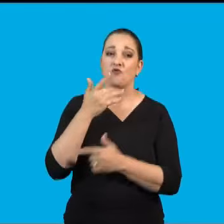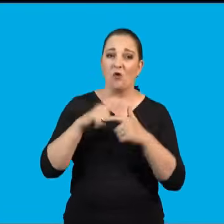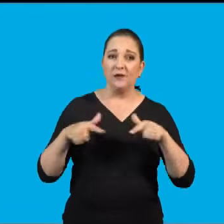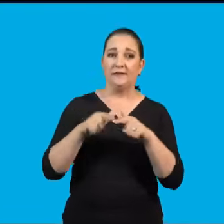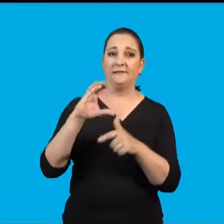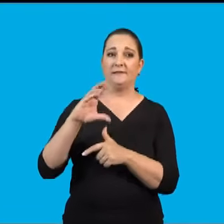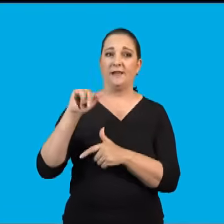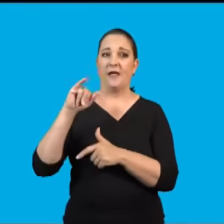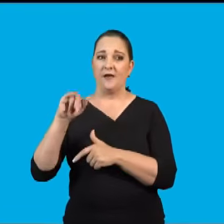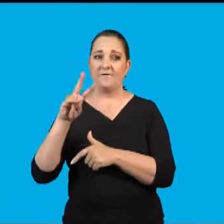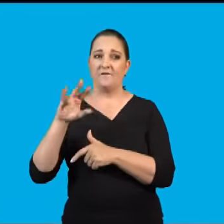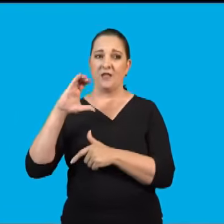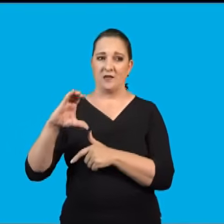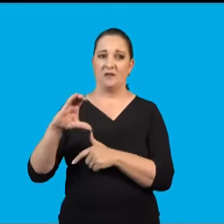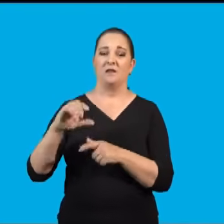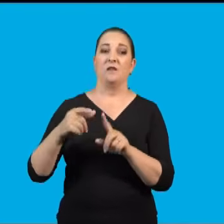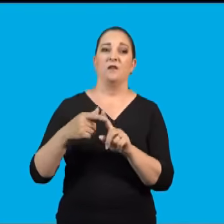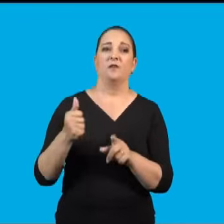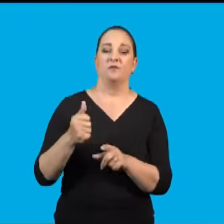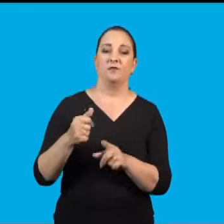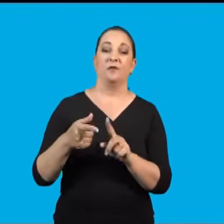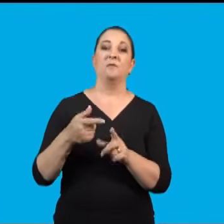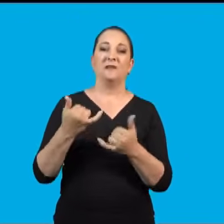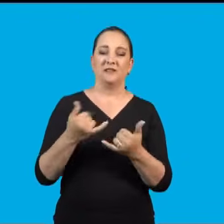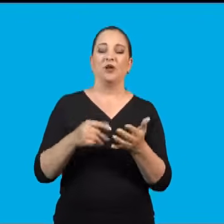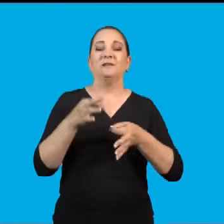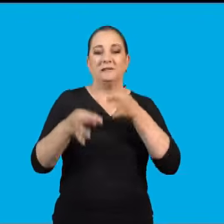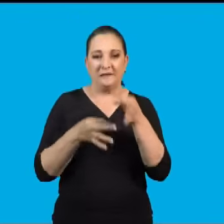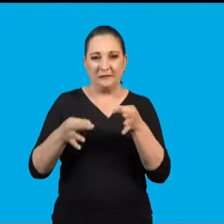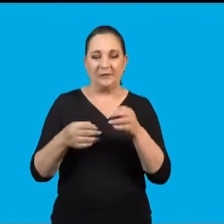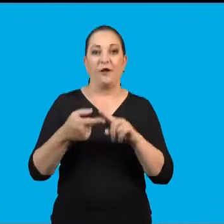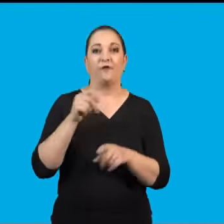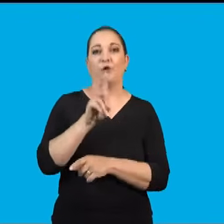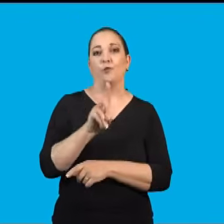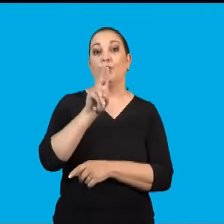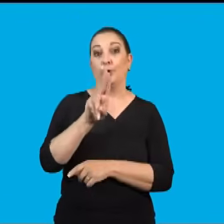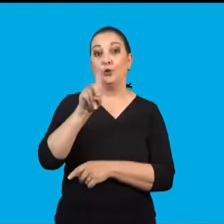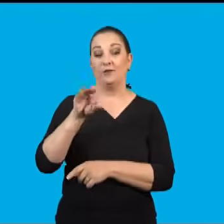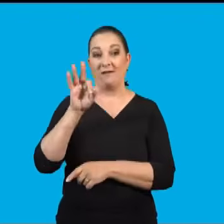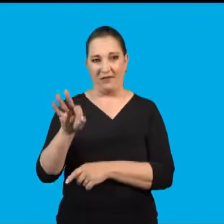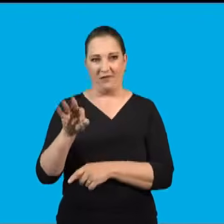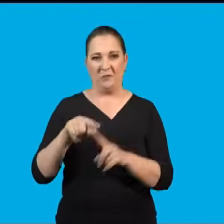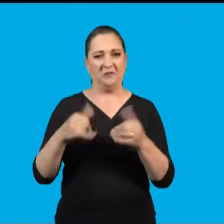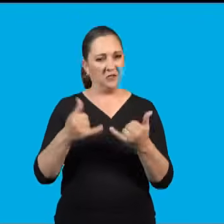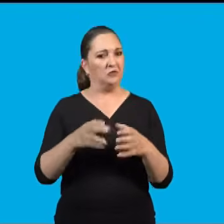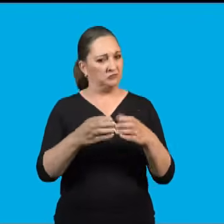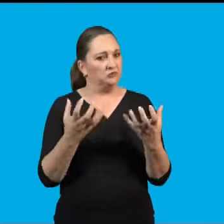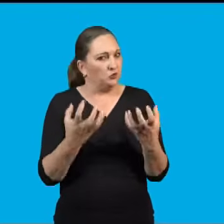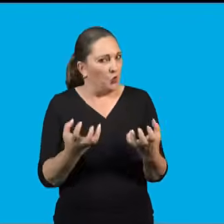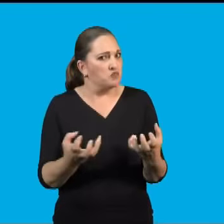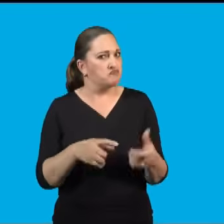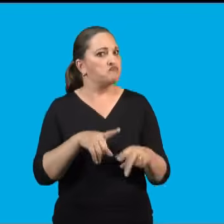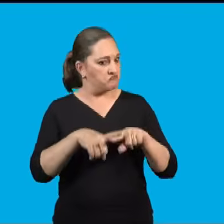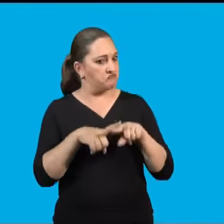on the formation and intentions of the UDF. Now, possible responses there. The source is reliable